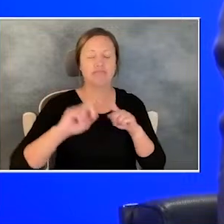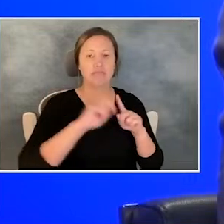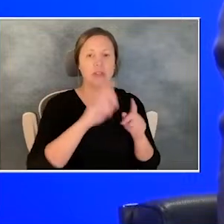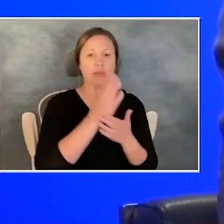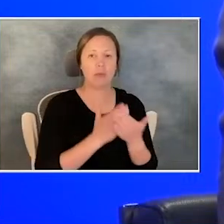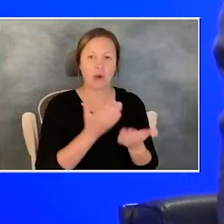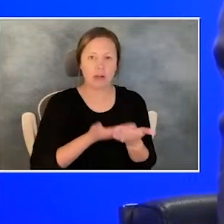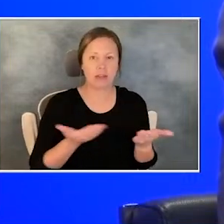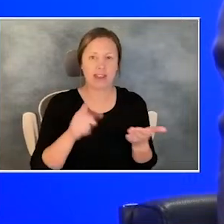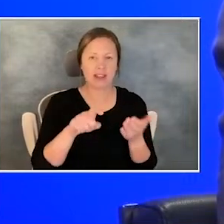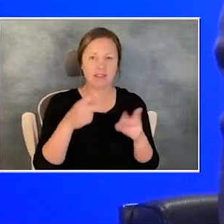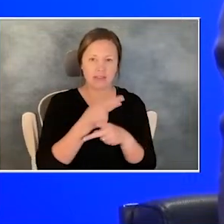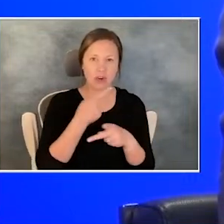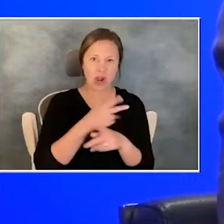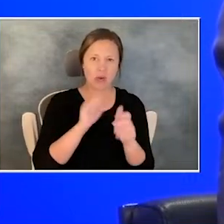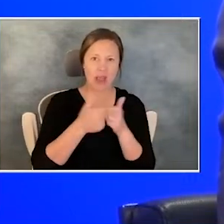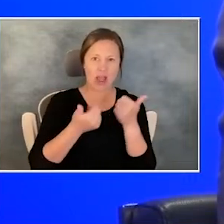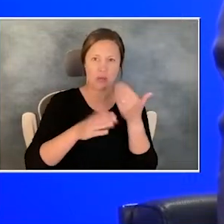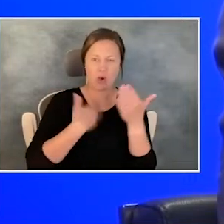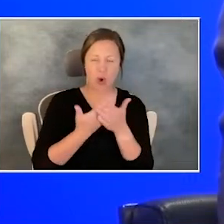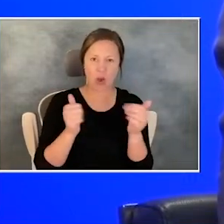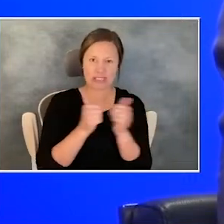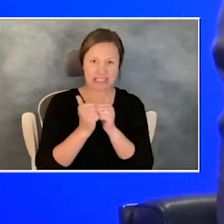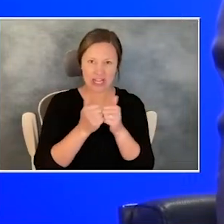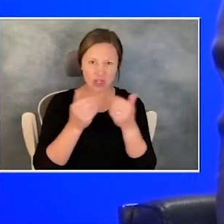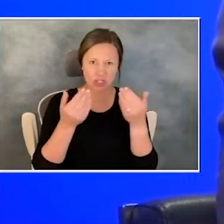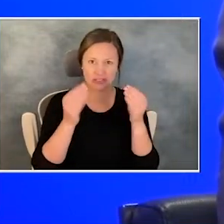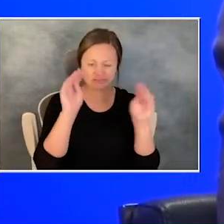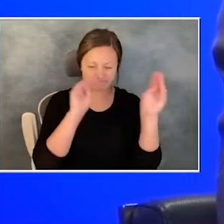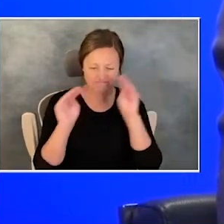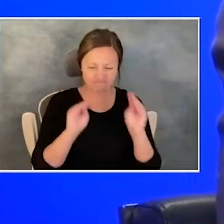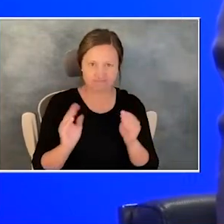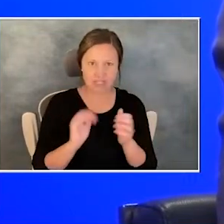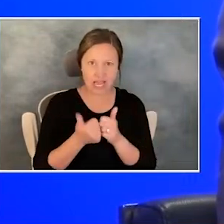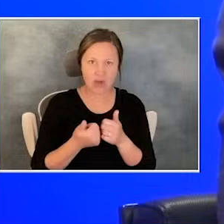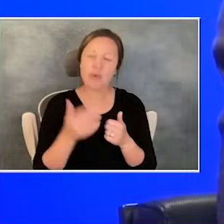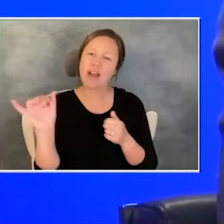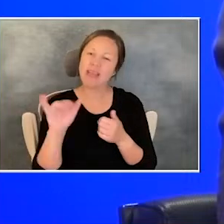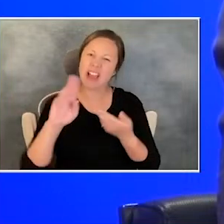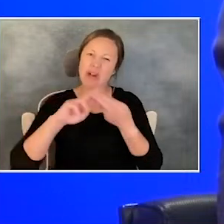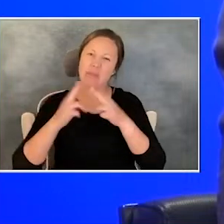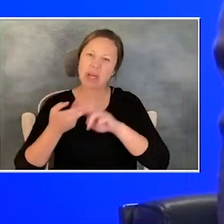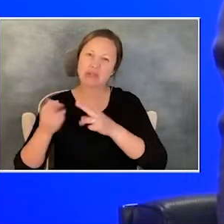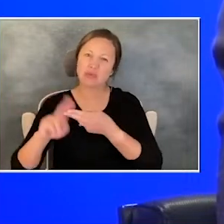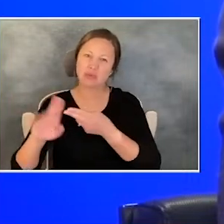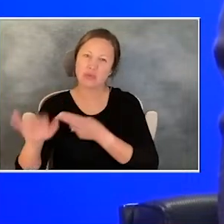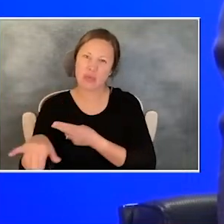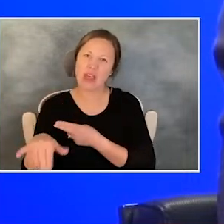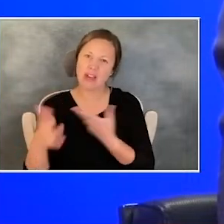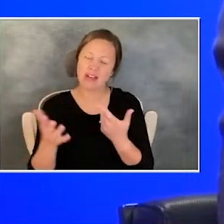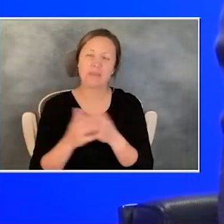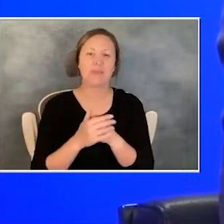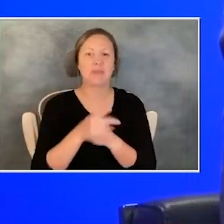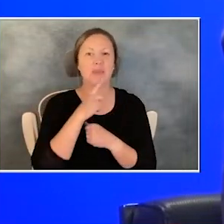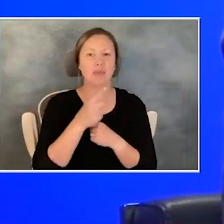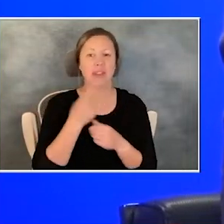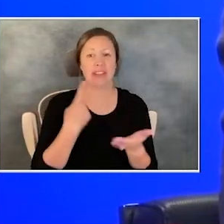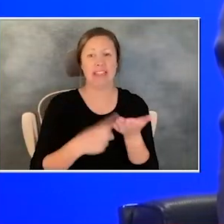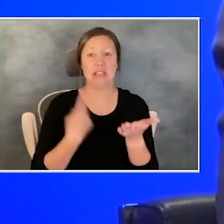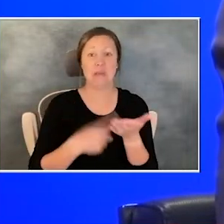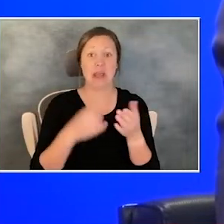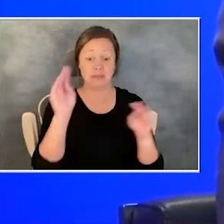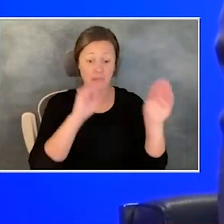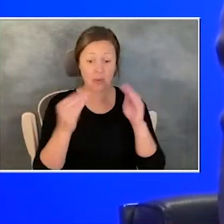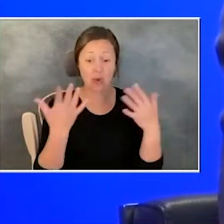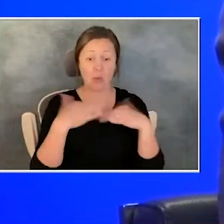those puzzle pieces together, and sometimes those puzzle pieces are put together in a way that indicates placement. What do I mean by